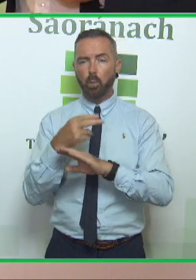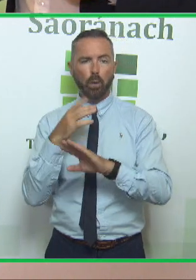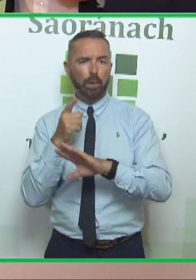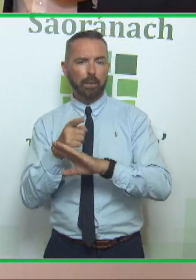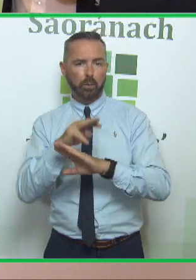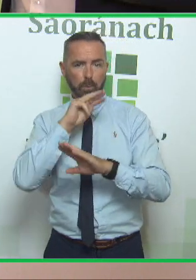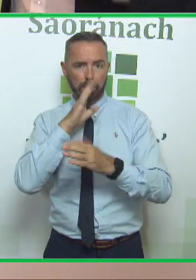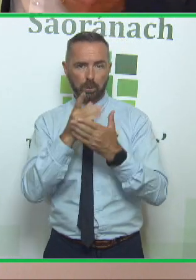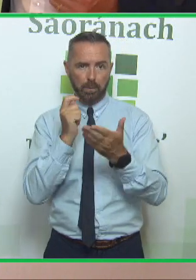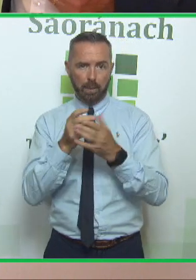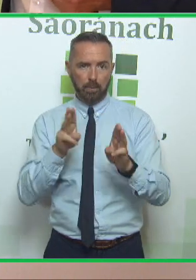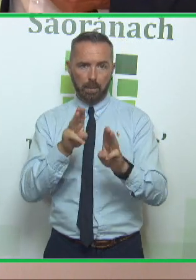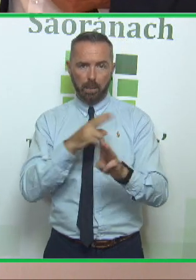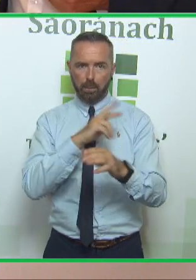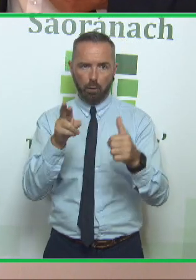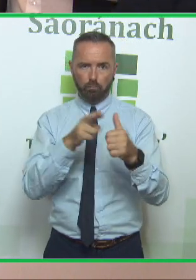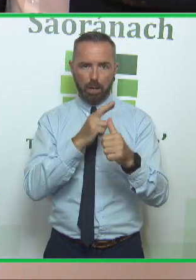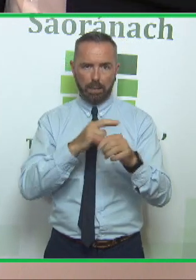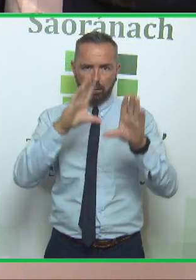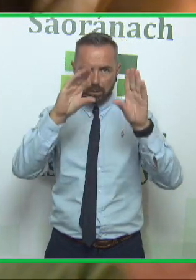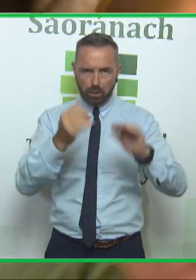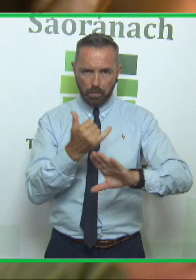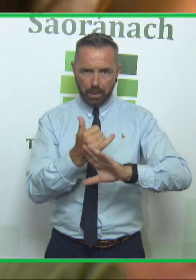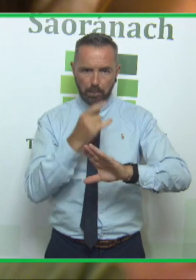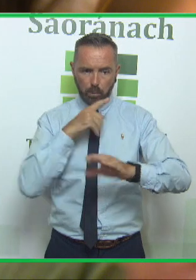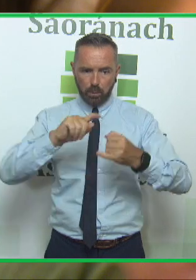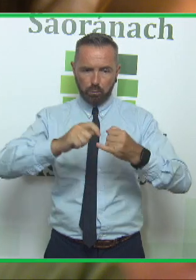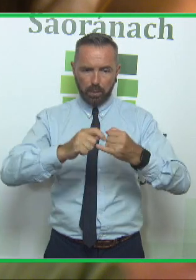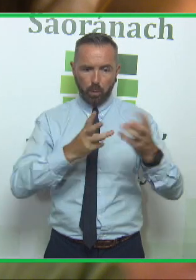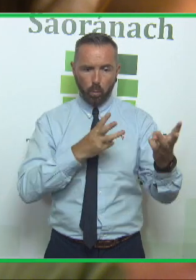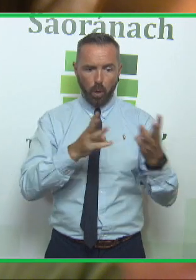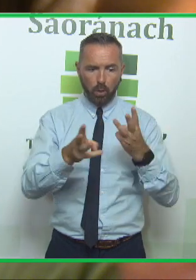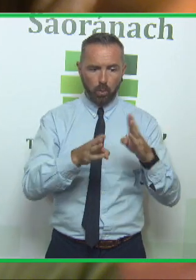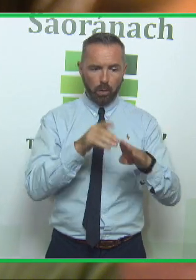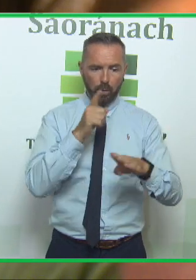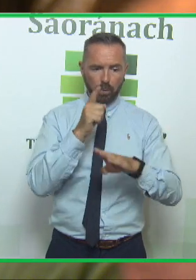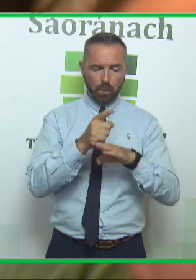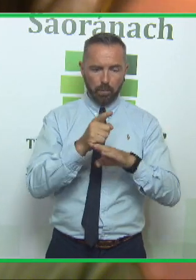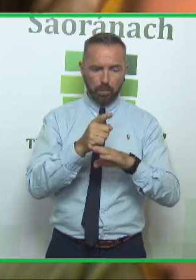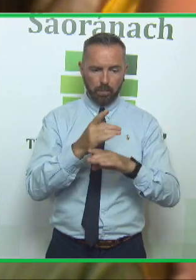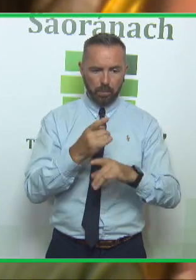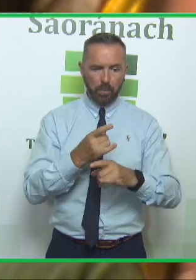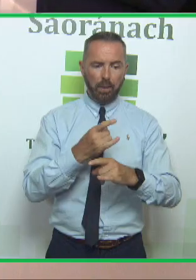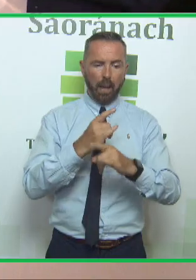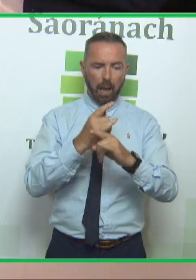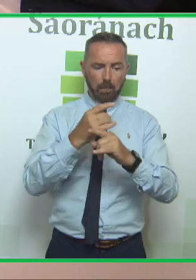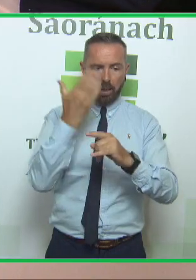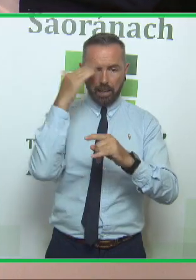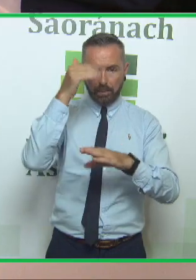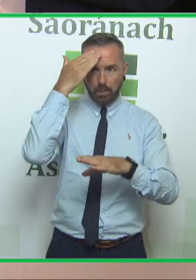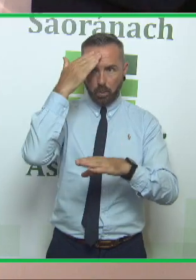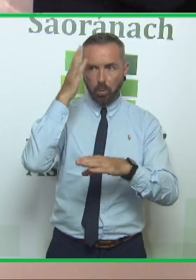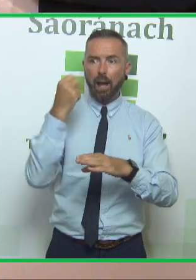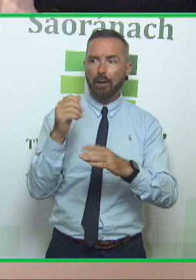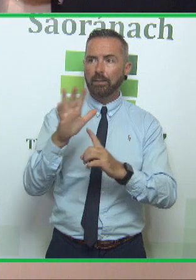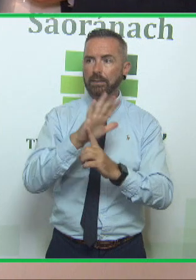everything, and we're not pushing people down paths. We're trying to engage with them, we're trying to help them, so we do brief interventions and a certain amount of key